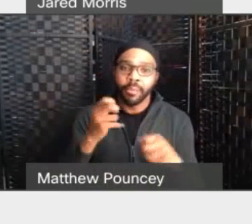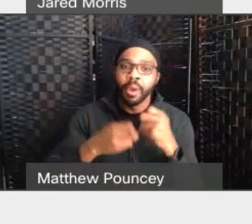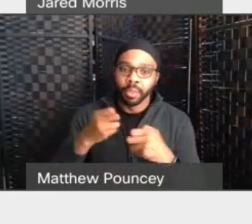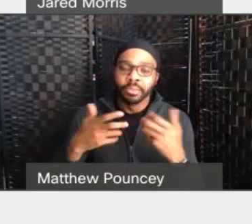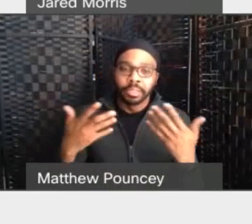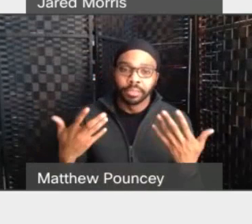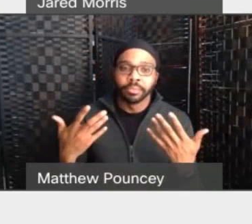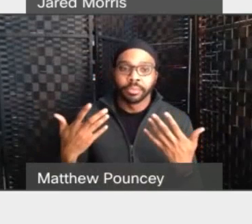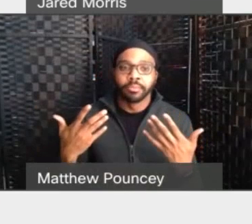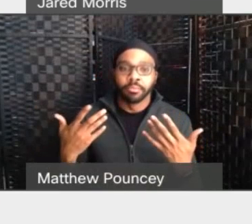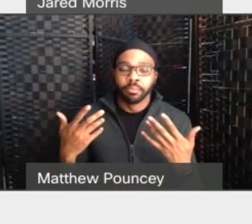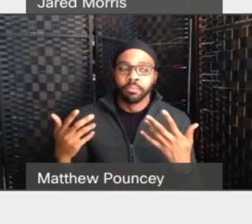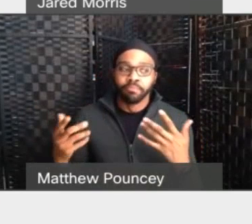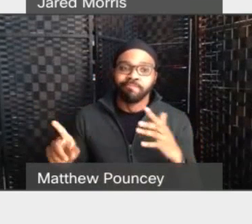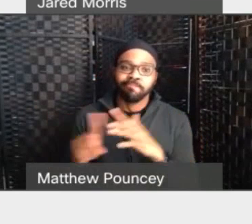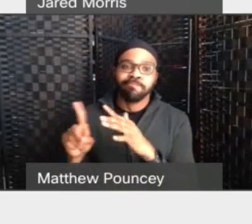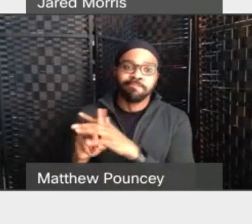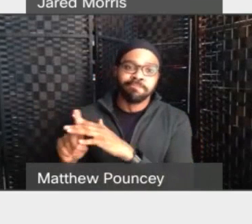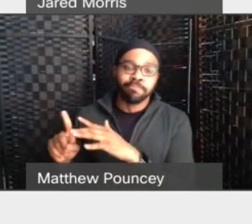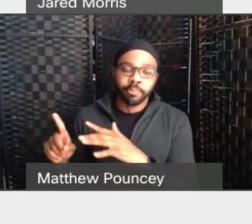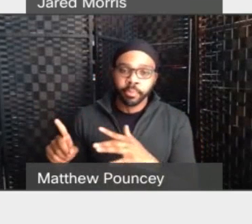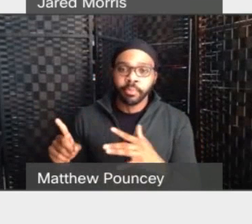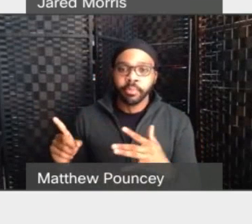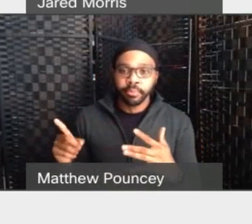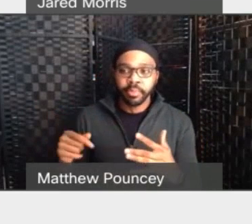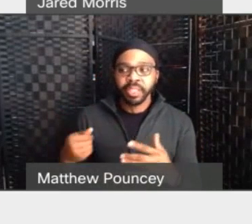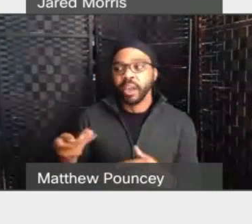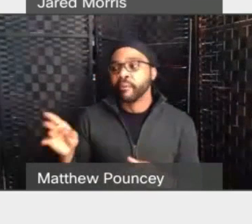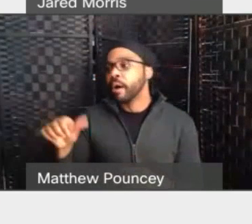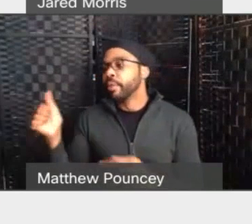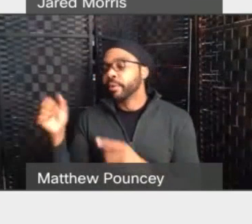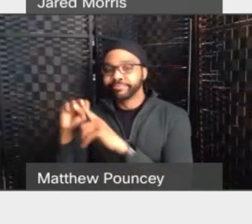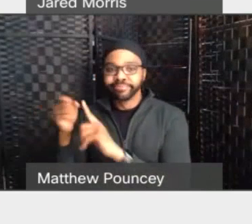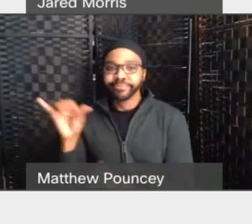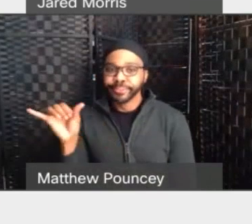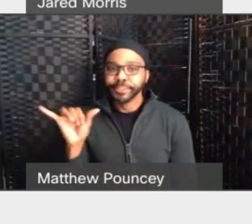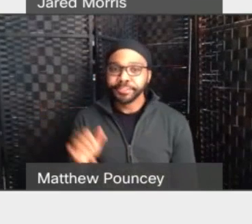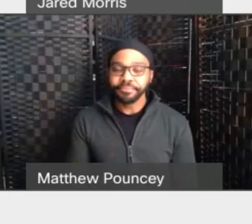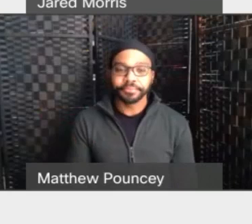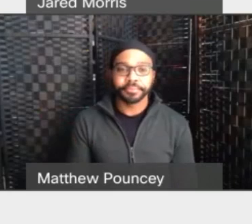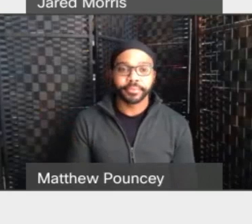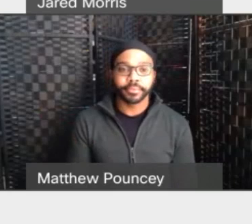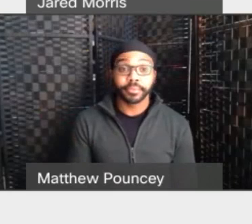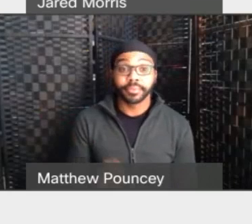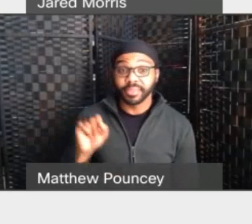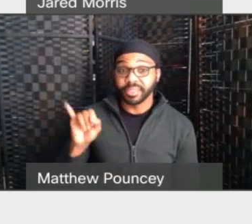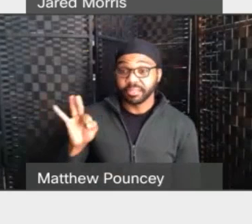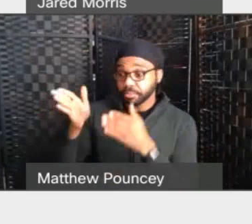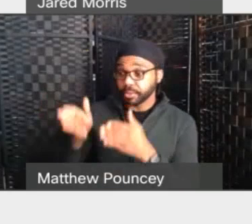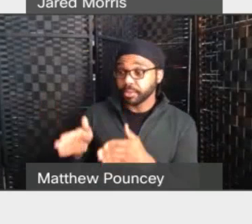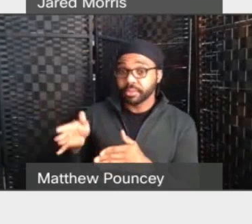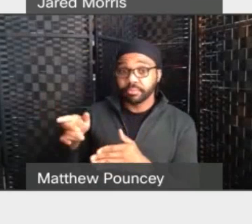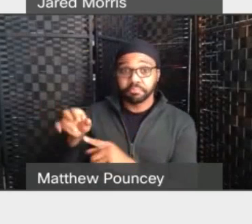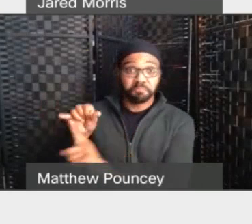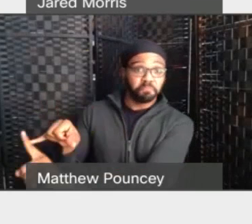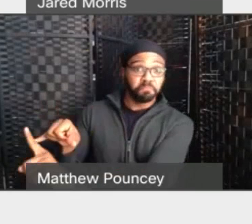problem that has come up in several other occasions. And if that person is quarantined, they should